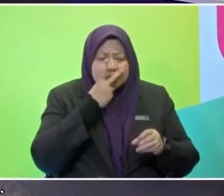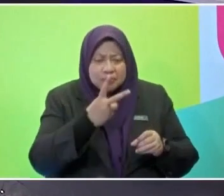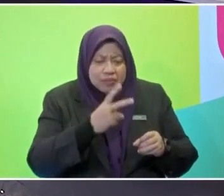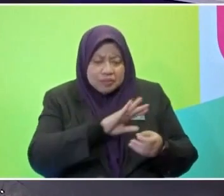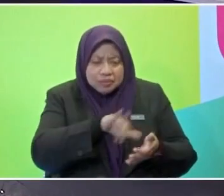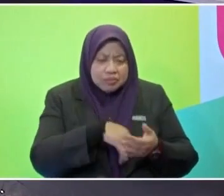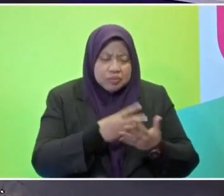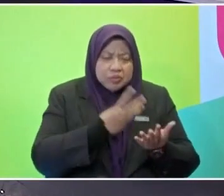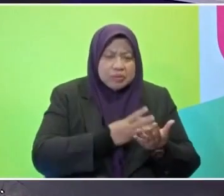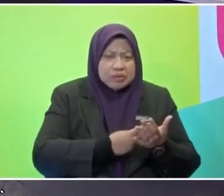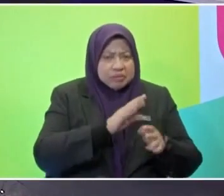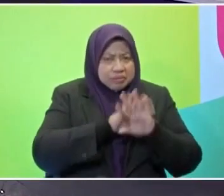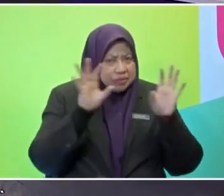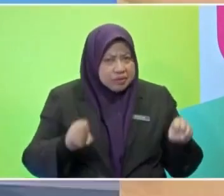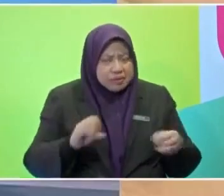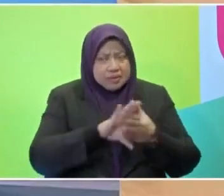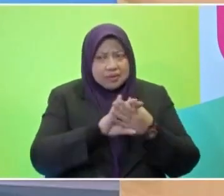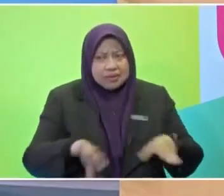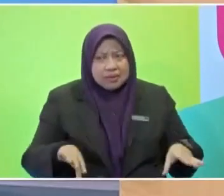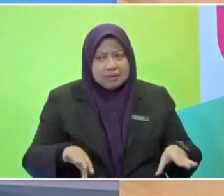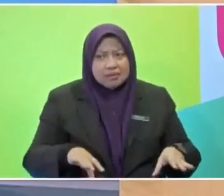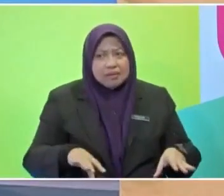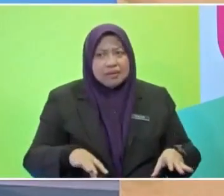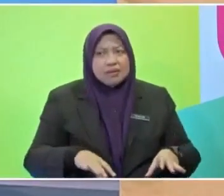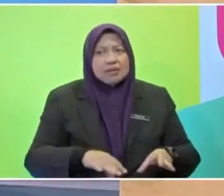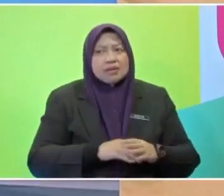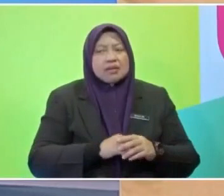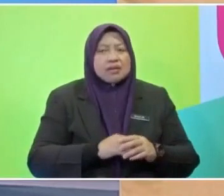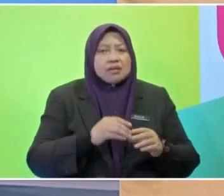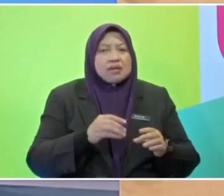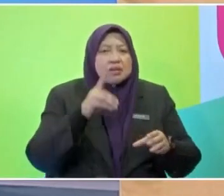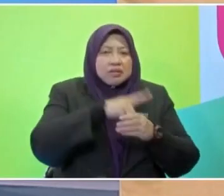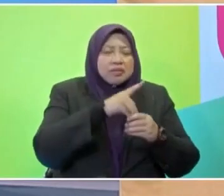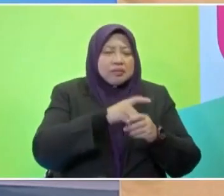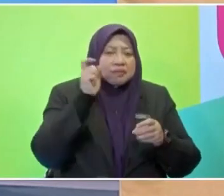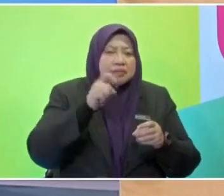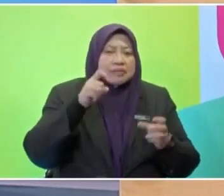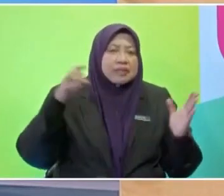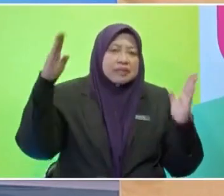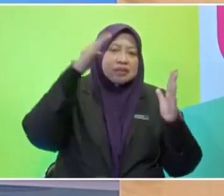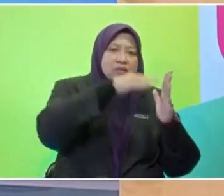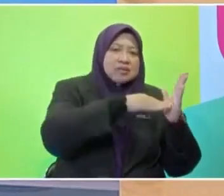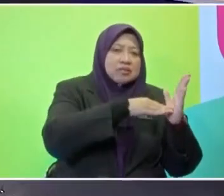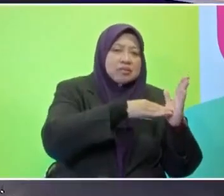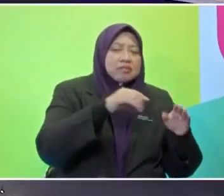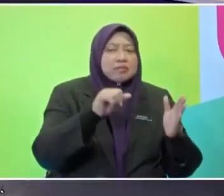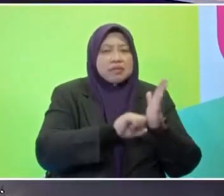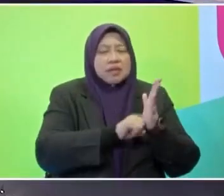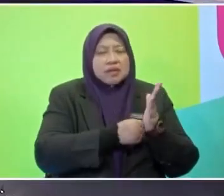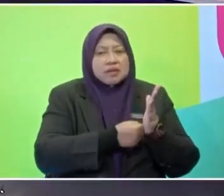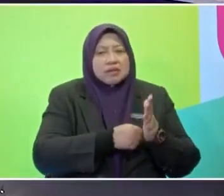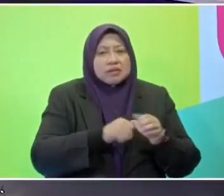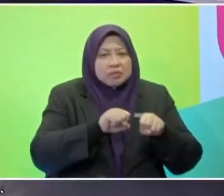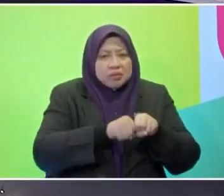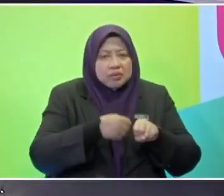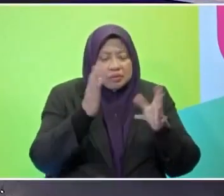safe. Mm-mm. Okay, so opaque object doesn't allow light to pass through it. So it's safe. Our money is all safe there. Yes, I believe so. All right, Mr.